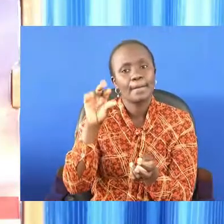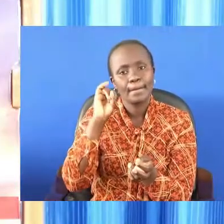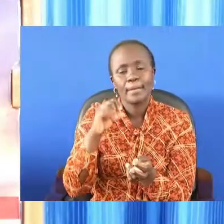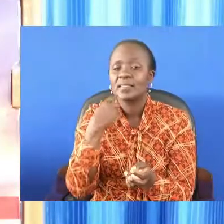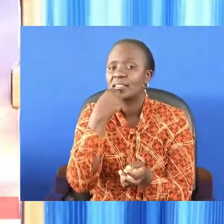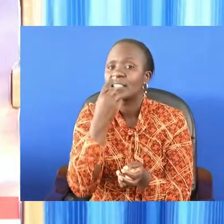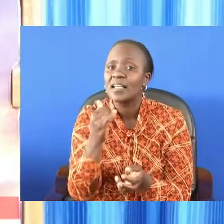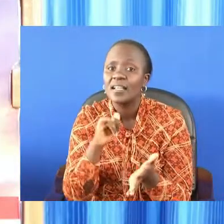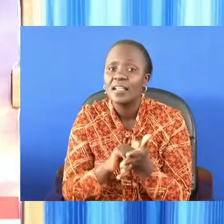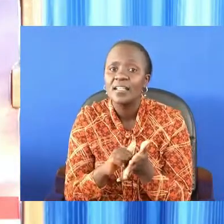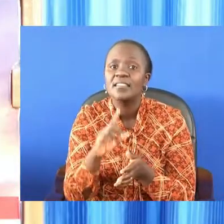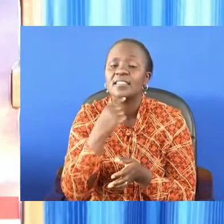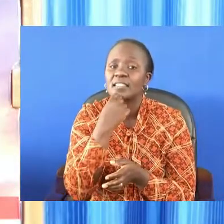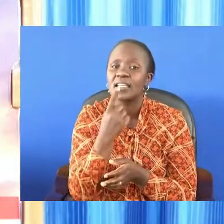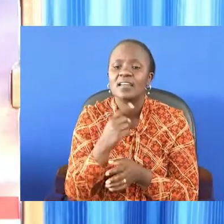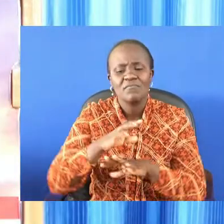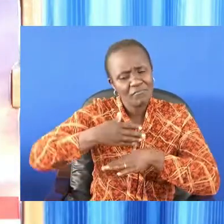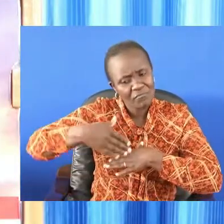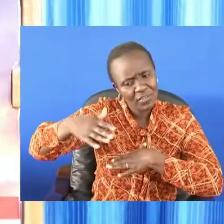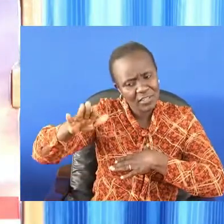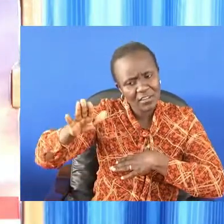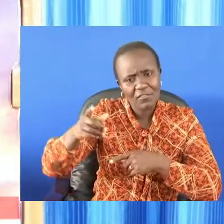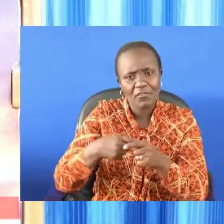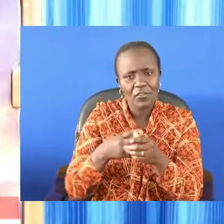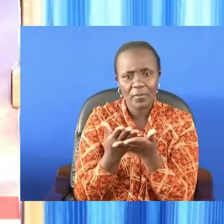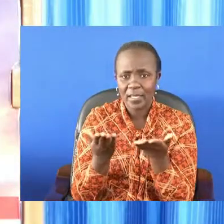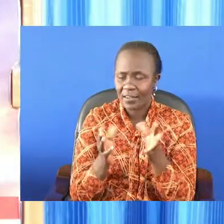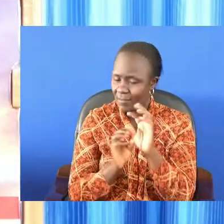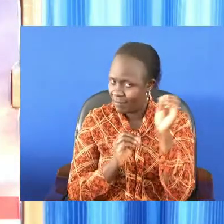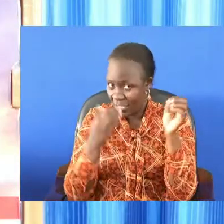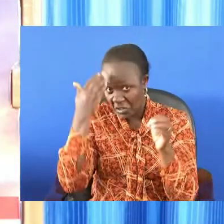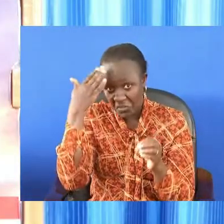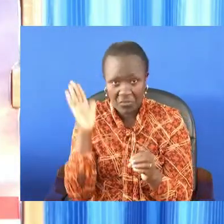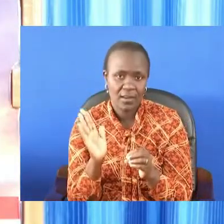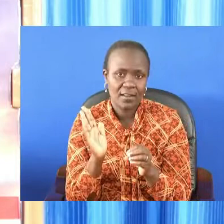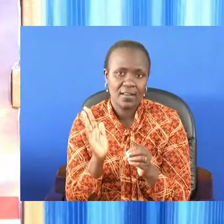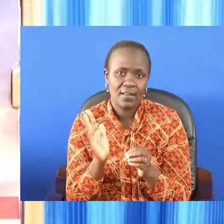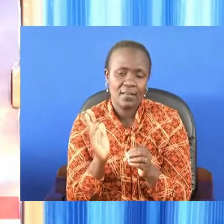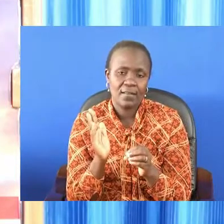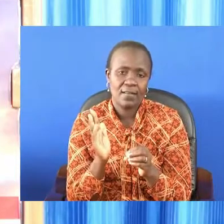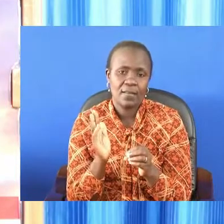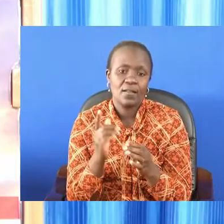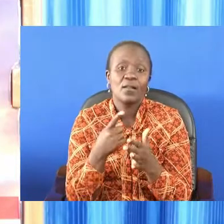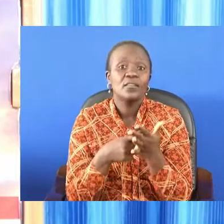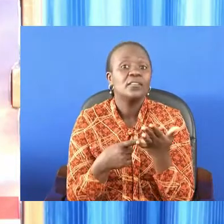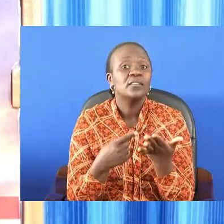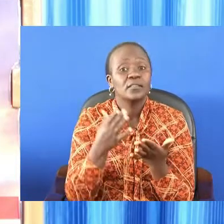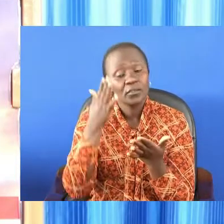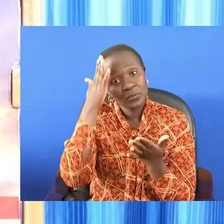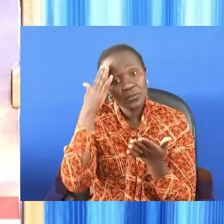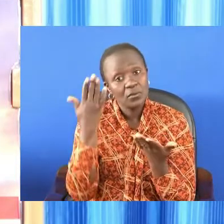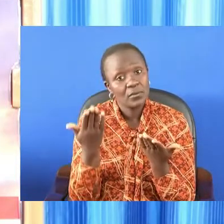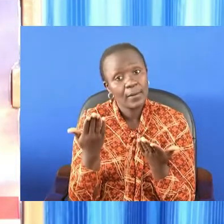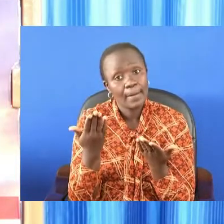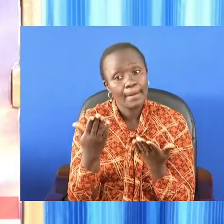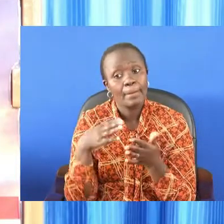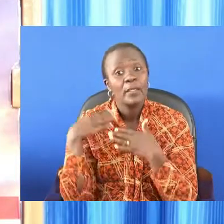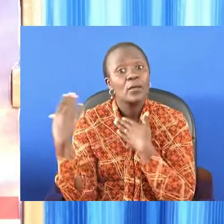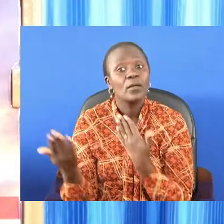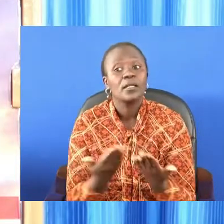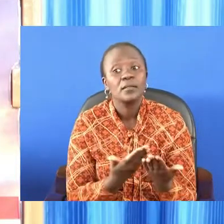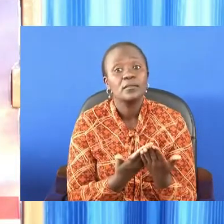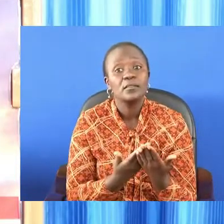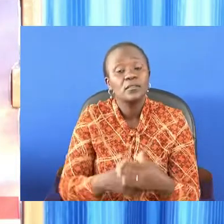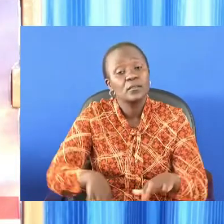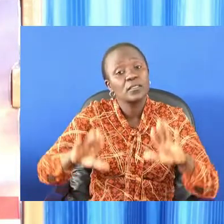said, that he will say, get out of here, I did not know you. Then what do we need to do then? I want to invite you to